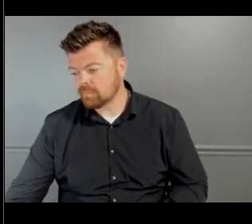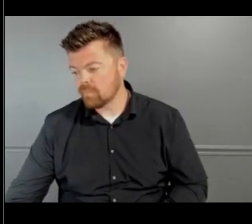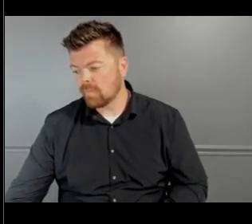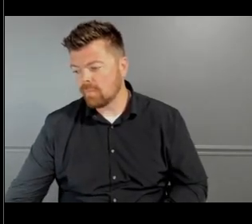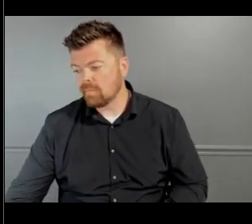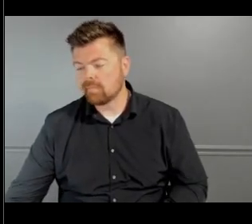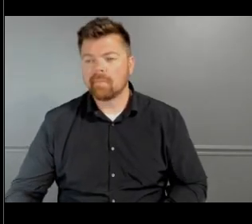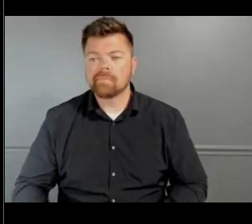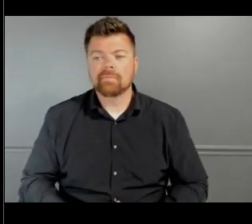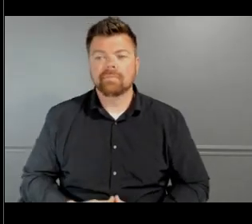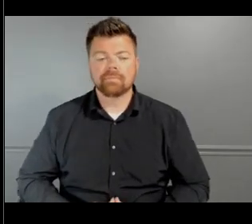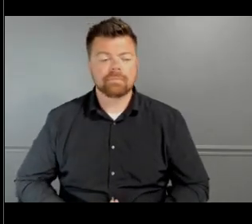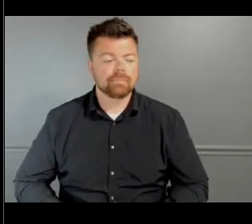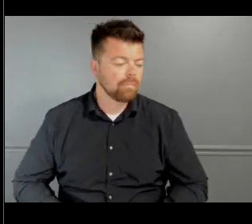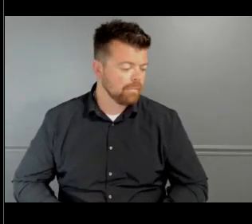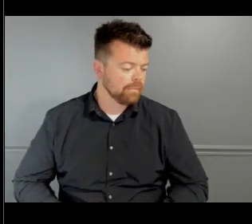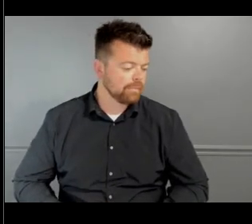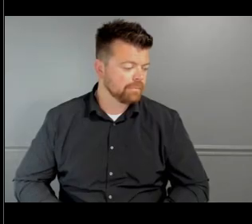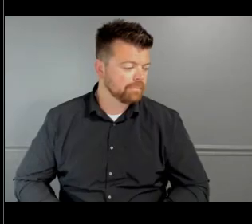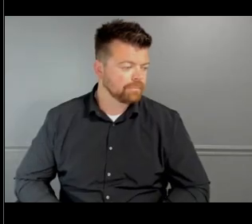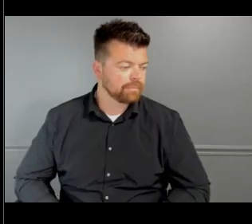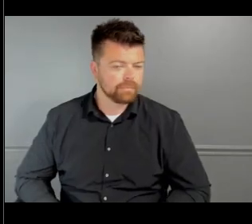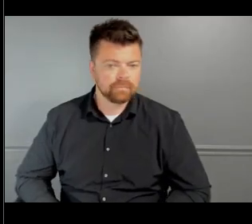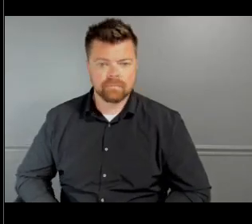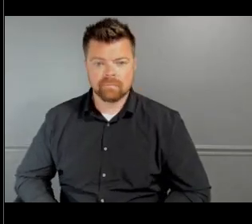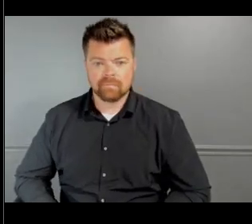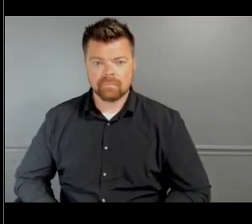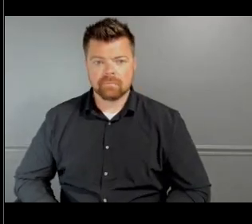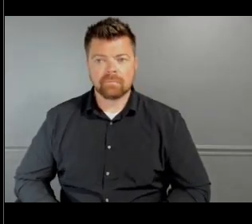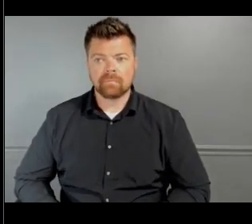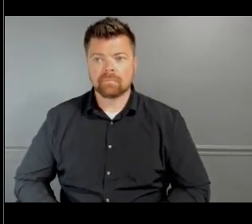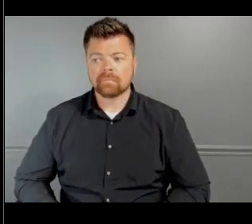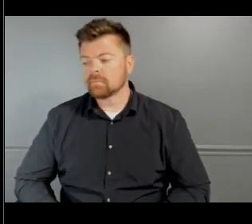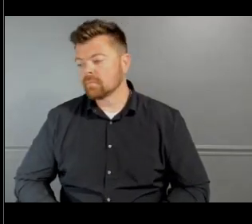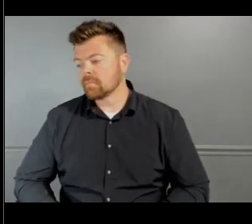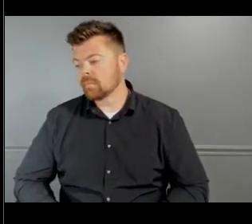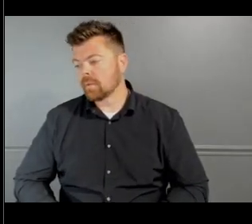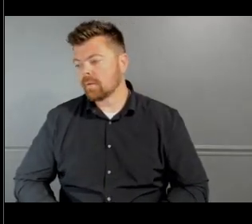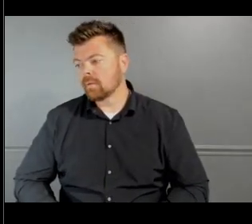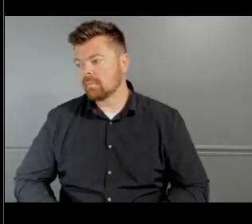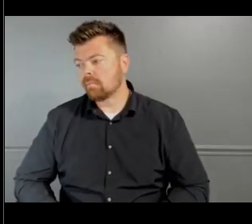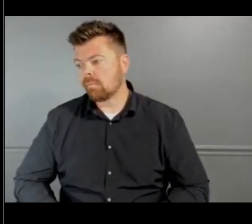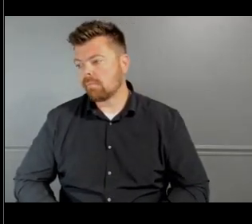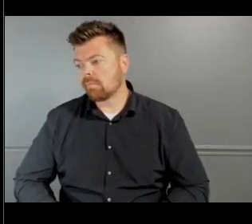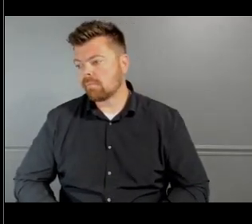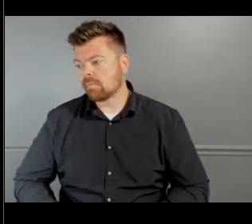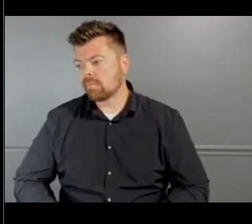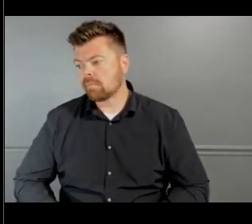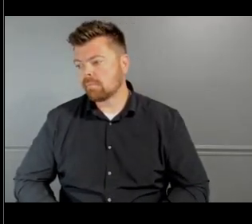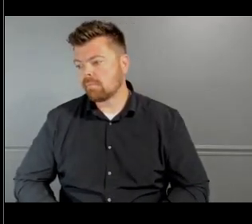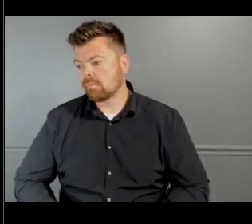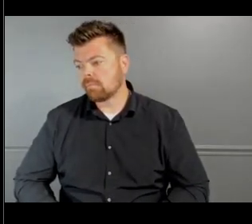First option, 24 inches and 25 1/4 inch.